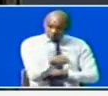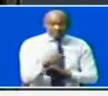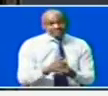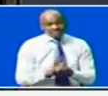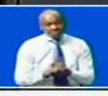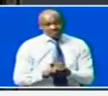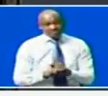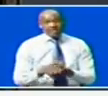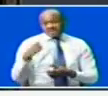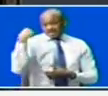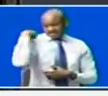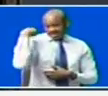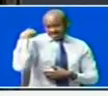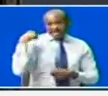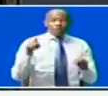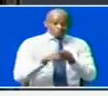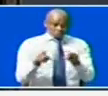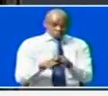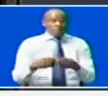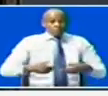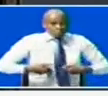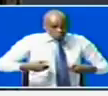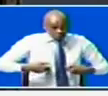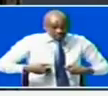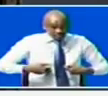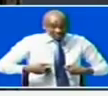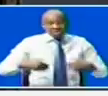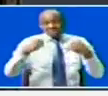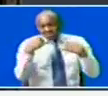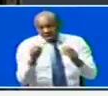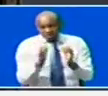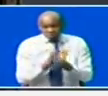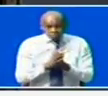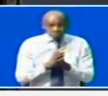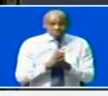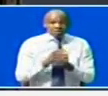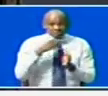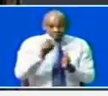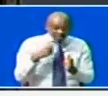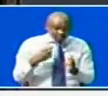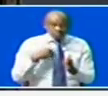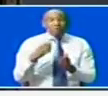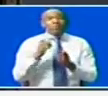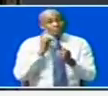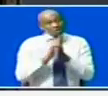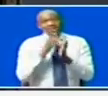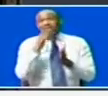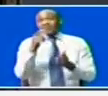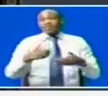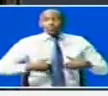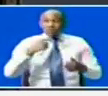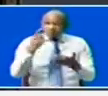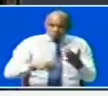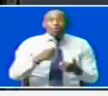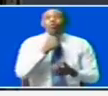day yesterday, as well as youth tried to run the police out of town. And what they are saying basically is